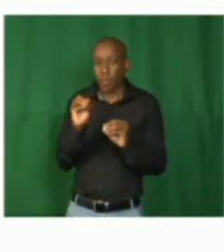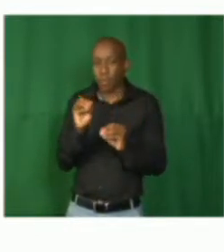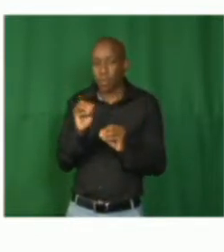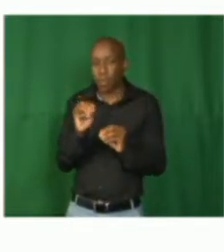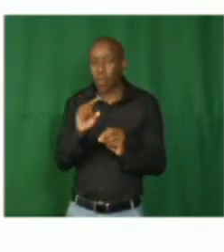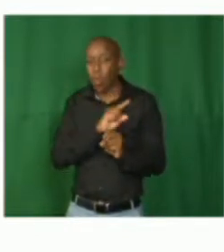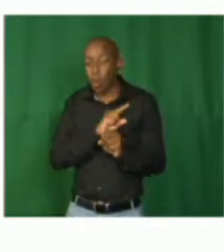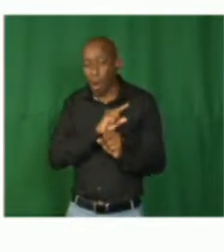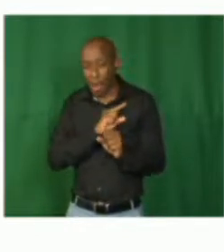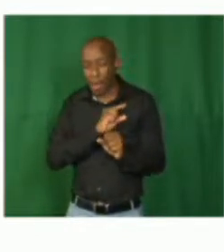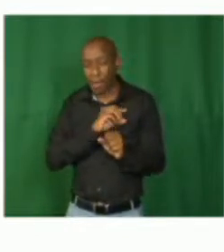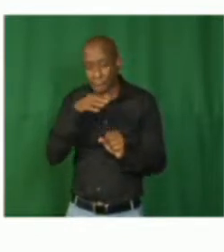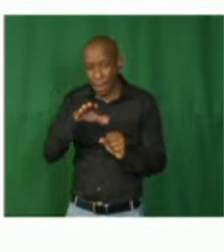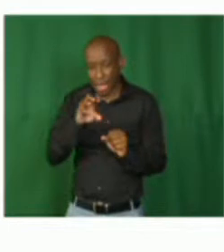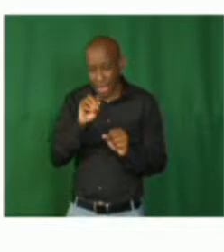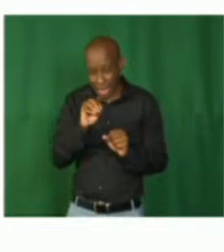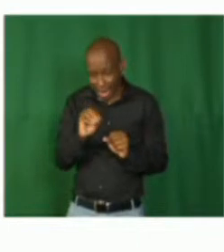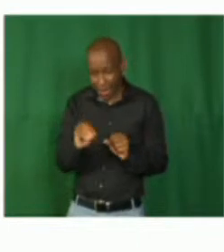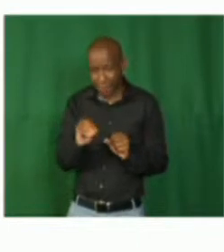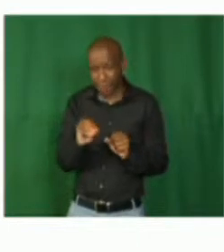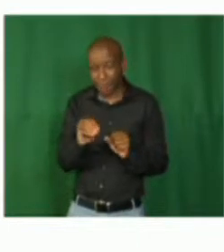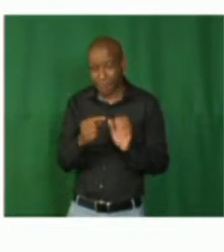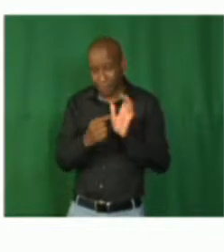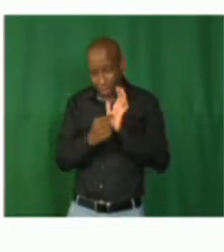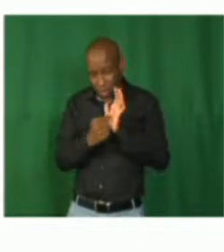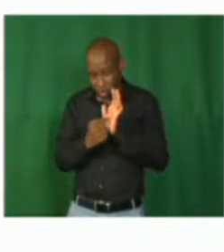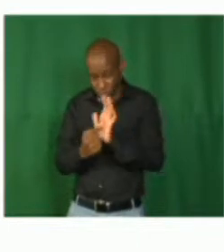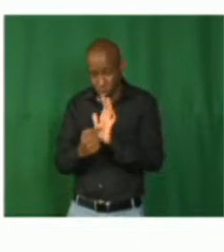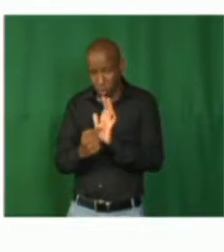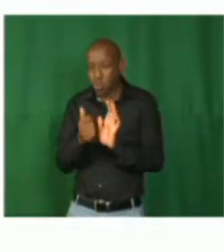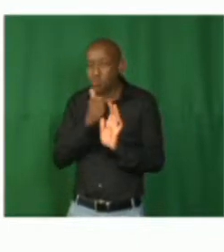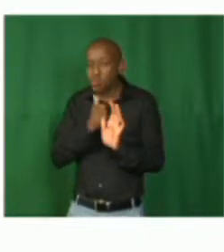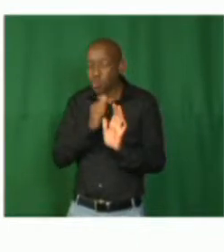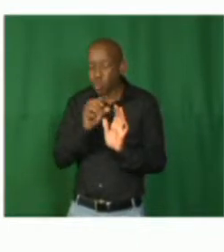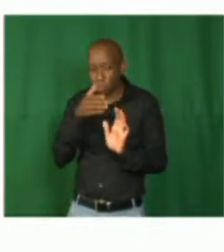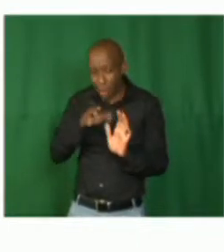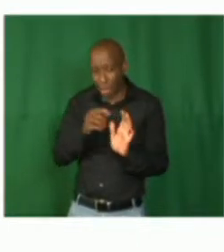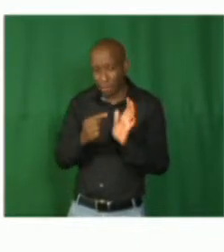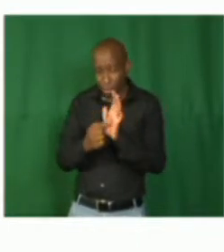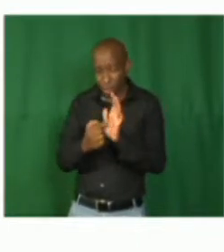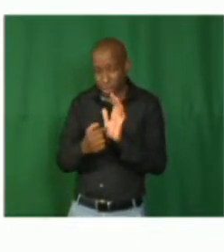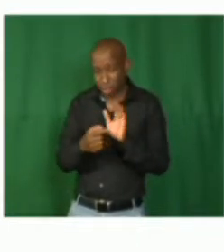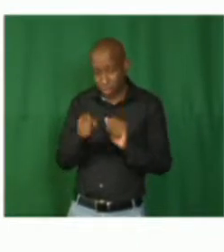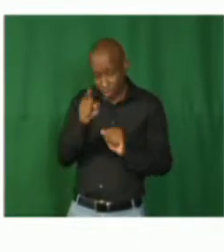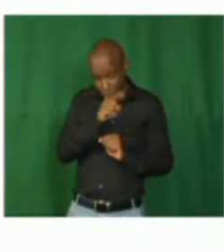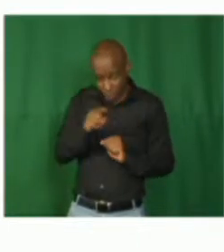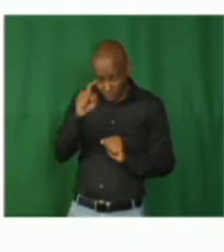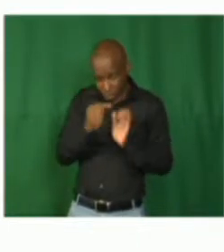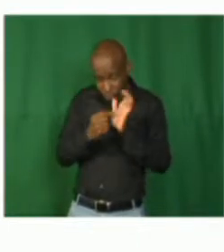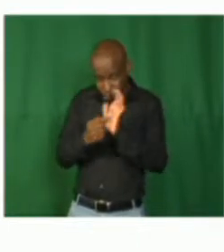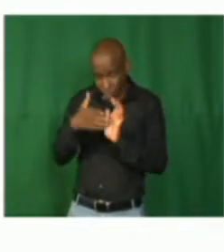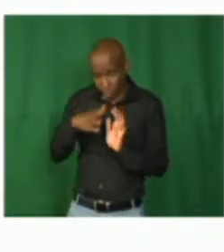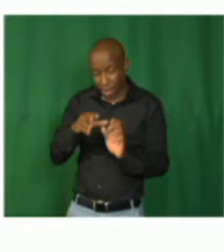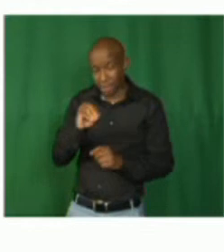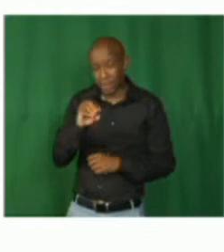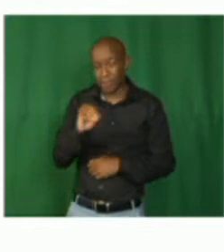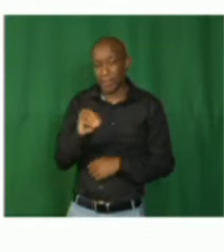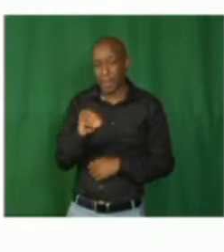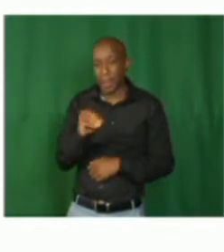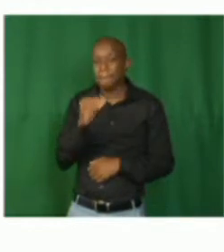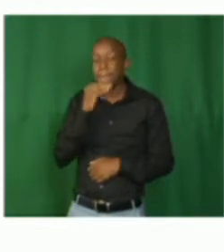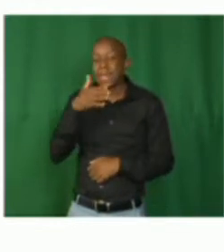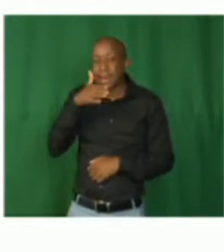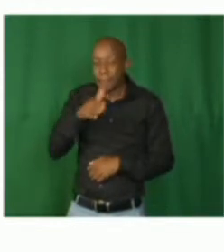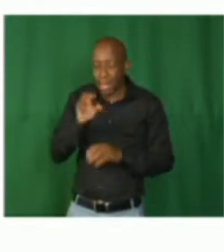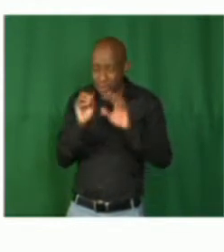have this part of the graph. For us to be able to use the graph, we must have this part. So it means, therefore, we need to